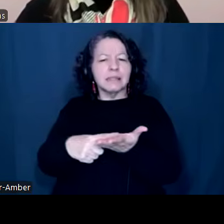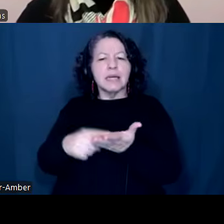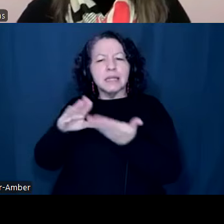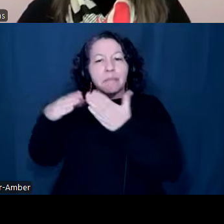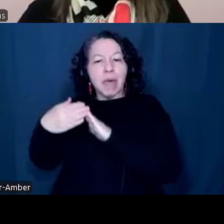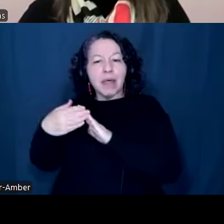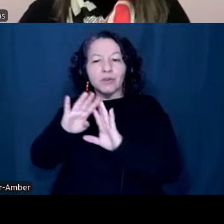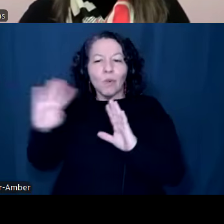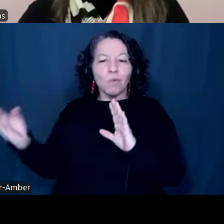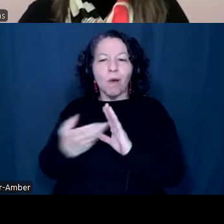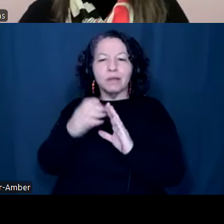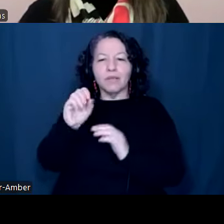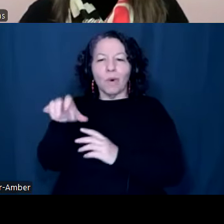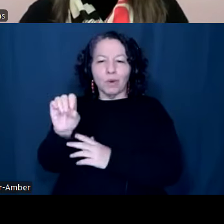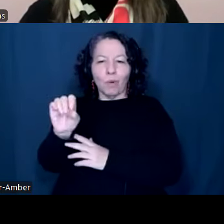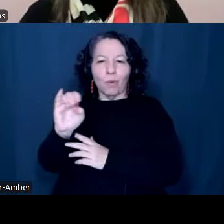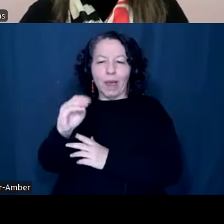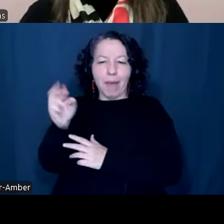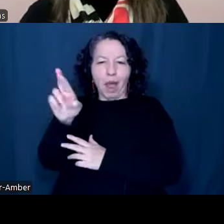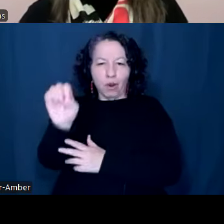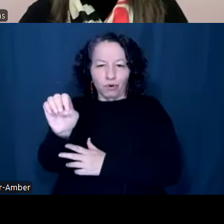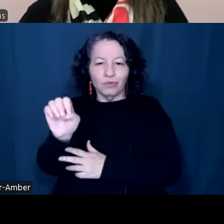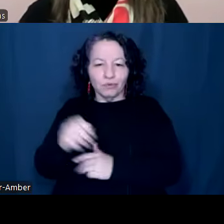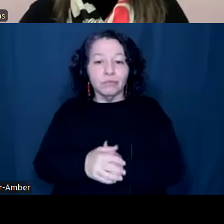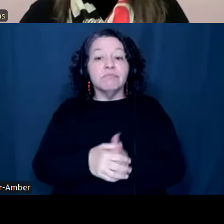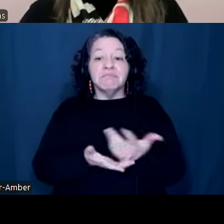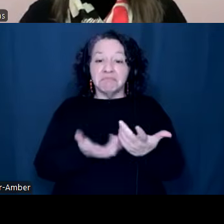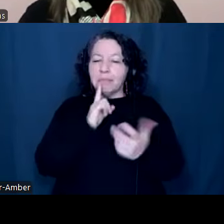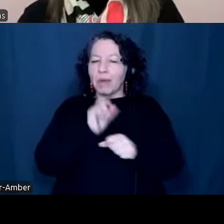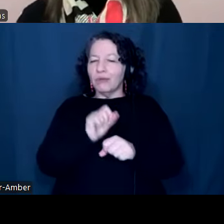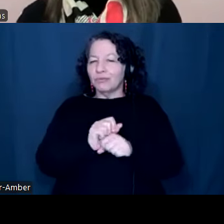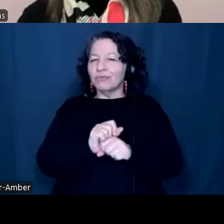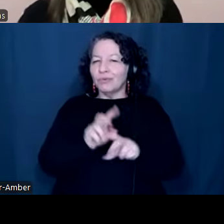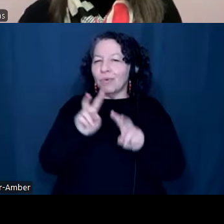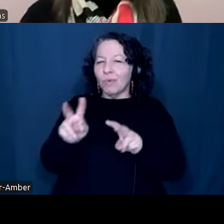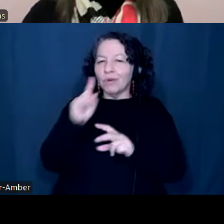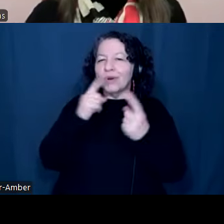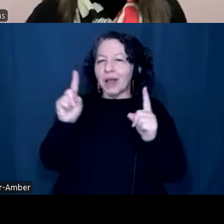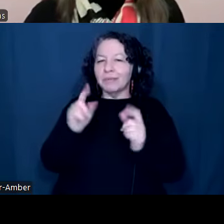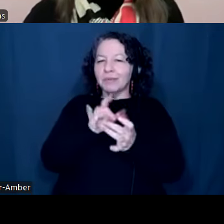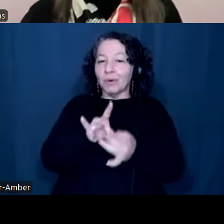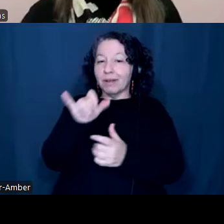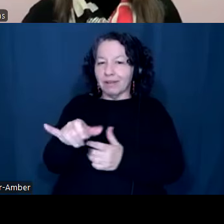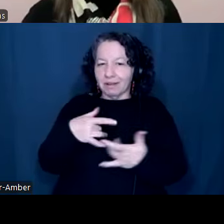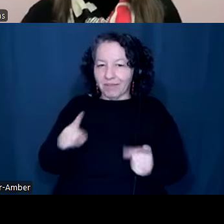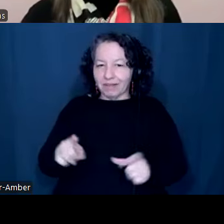of the Oyo community. And so be sure to look for announcements about that event.